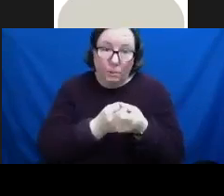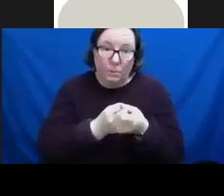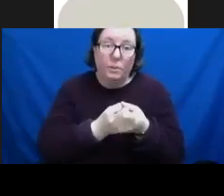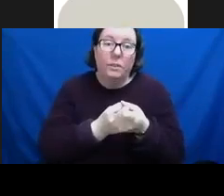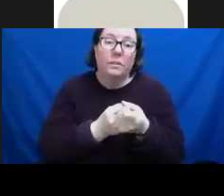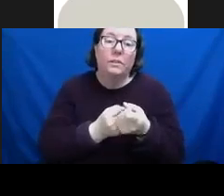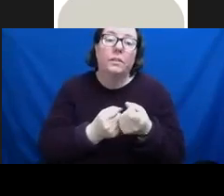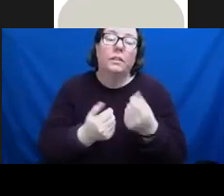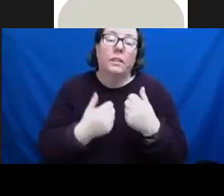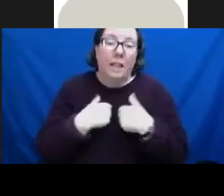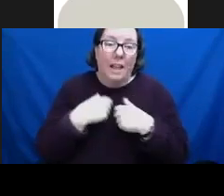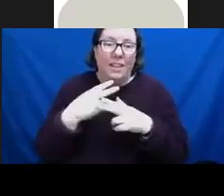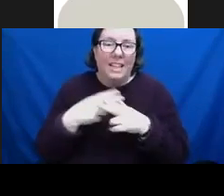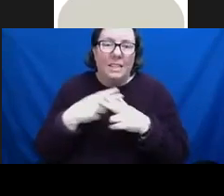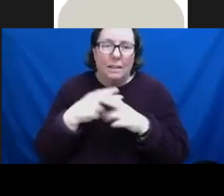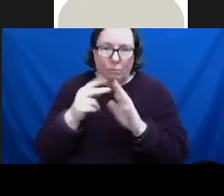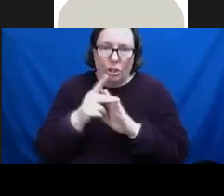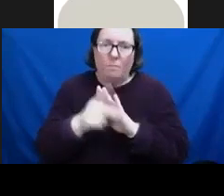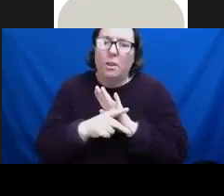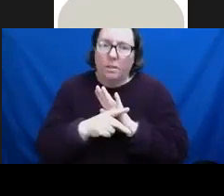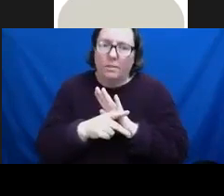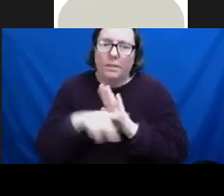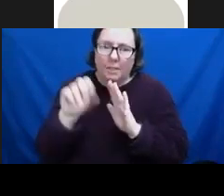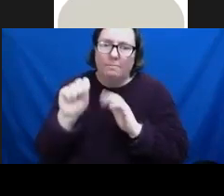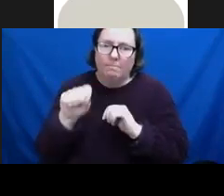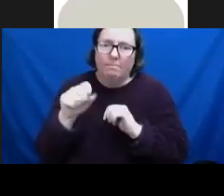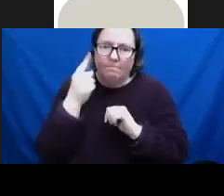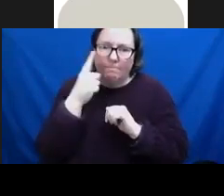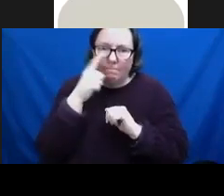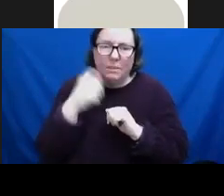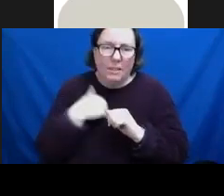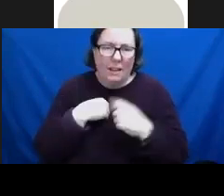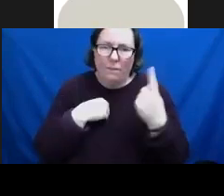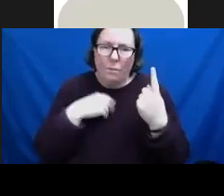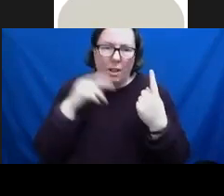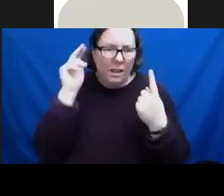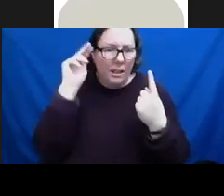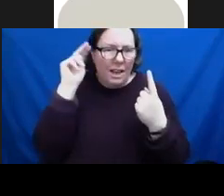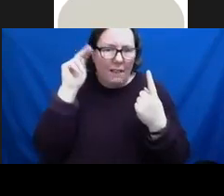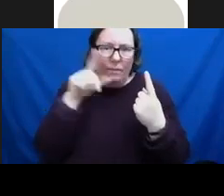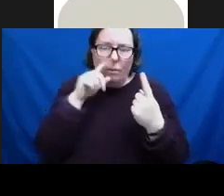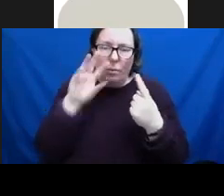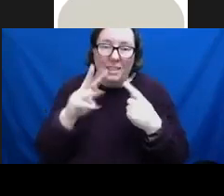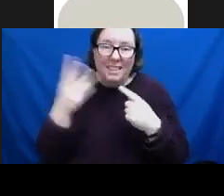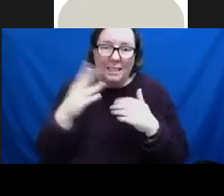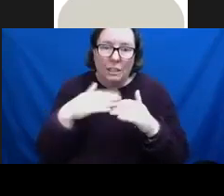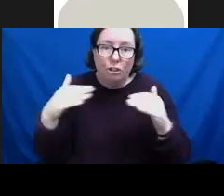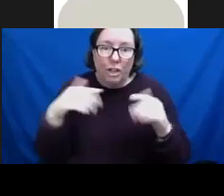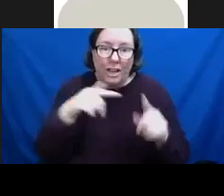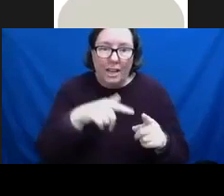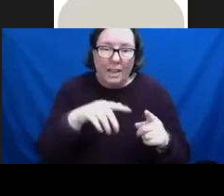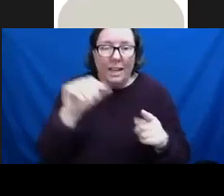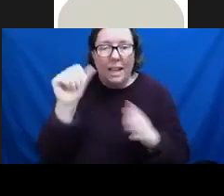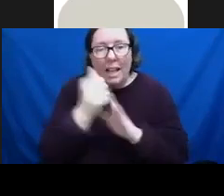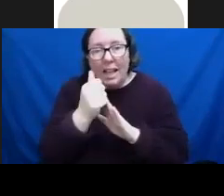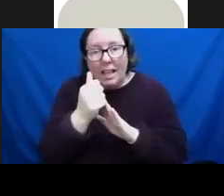the temporary policy because I have a nephew, right, who is in sixth grade, A's and